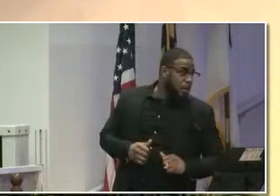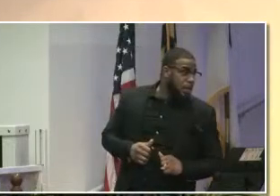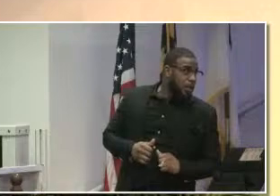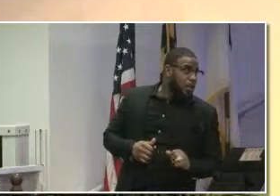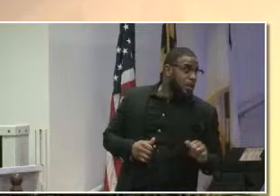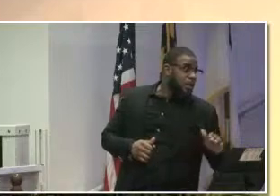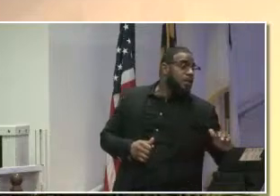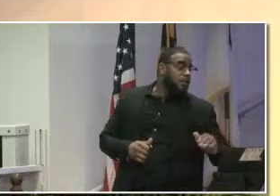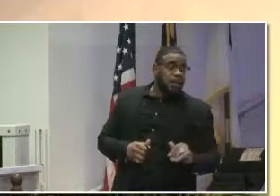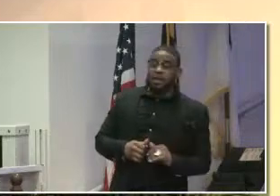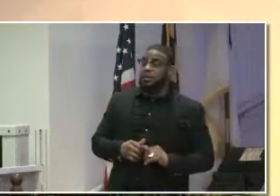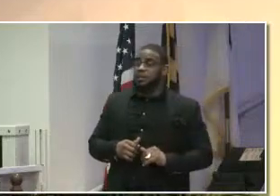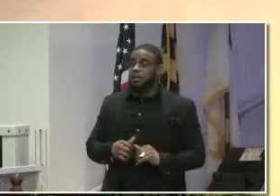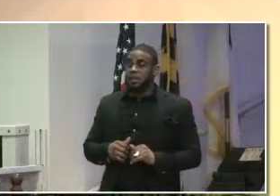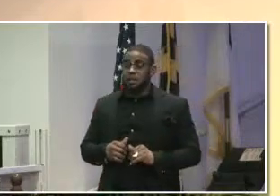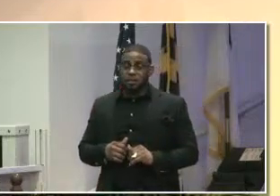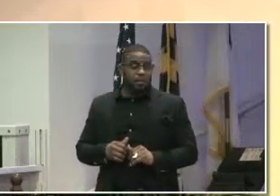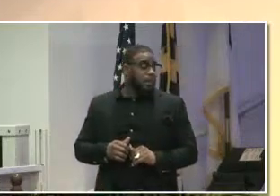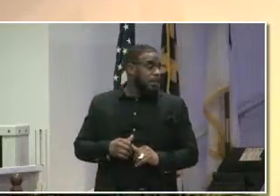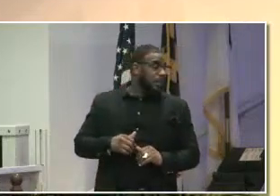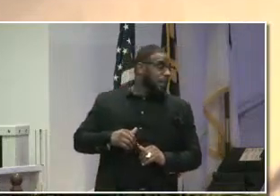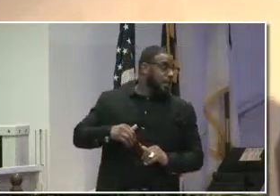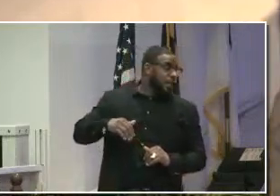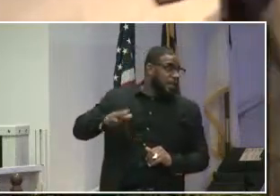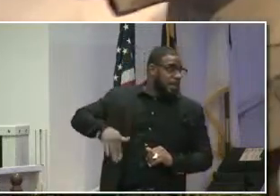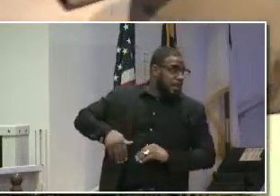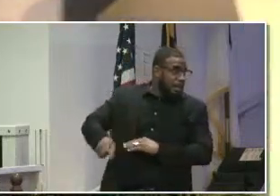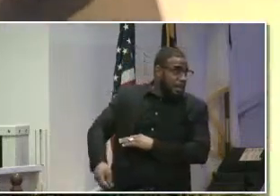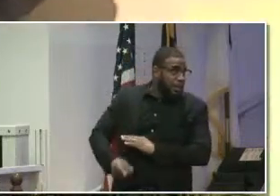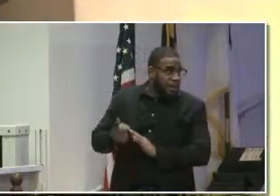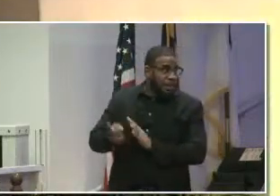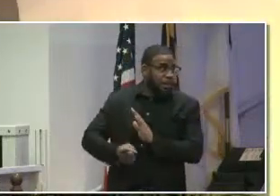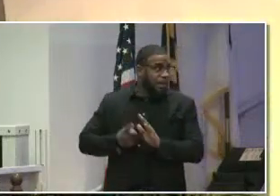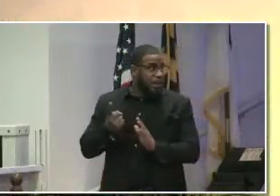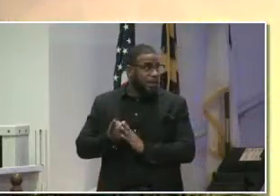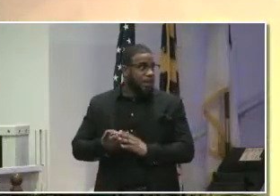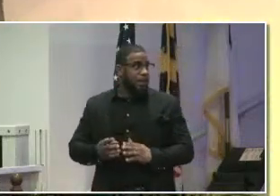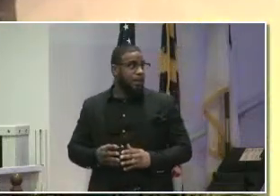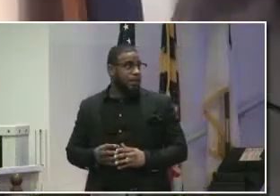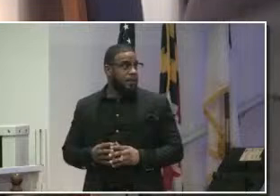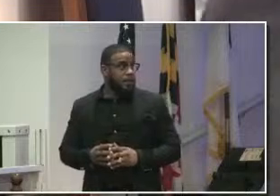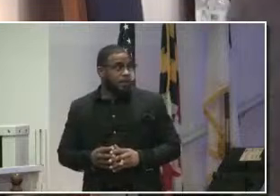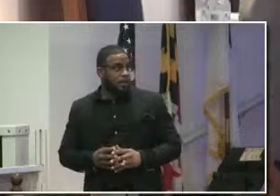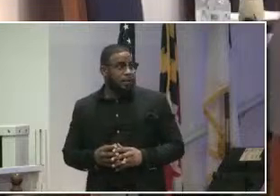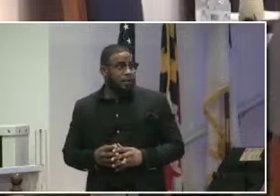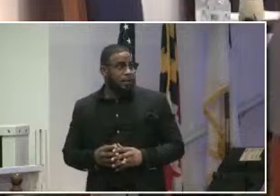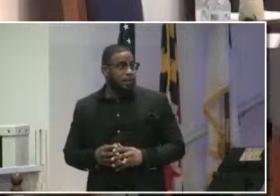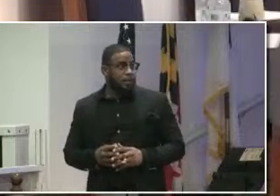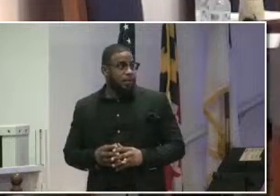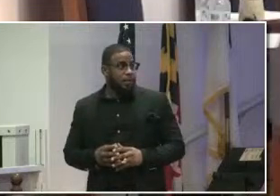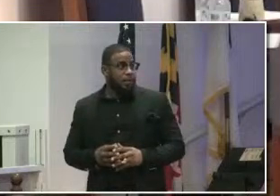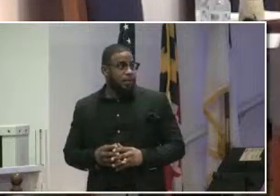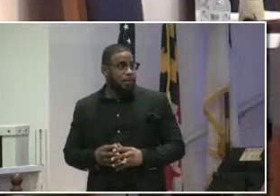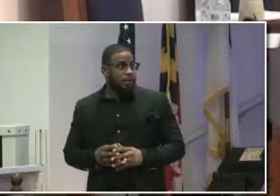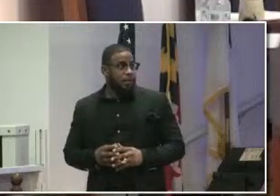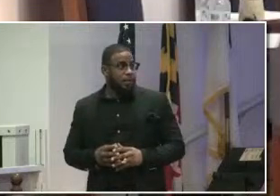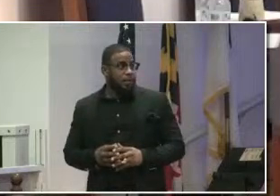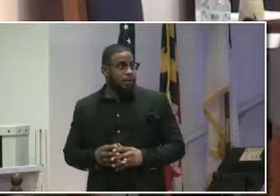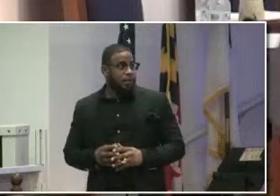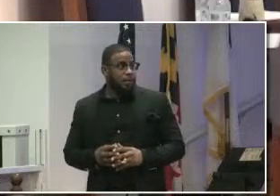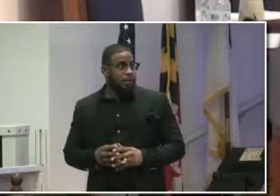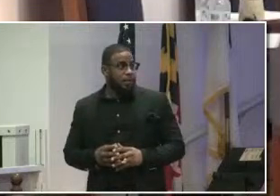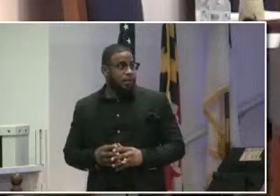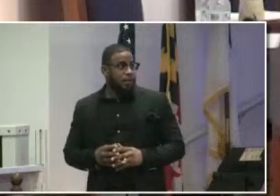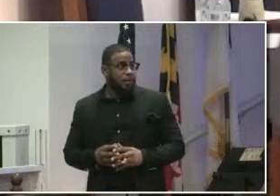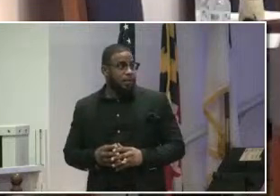Hey, neighbor, late in the midnight hour, you'll turn it around.